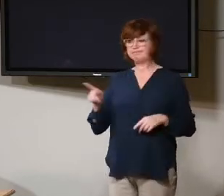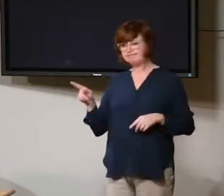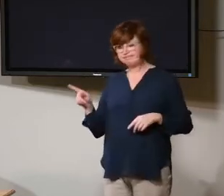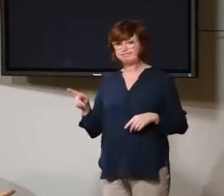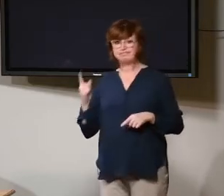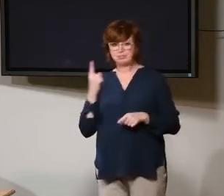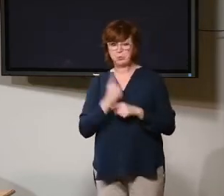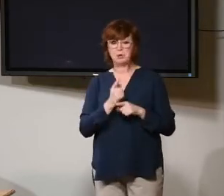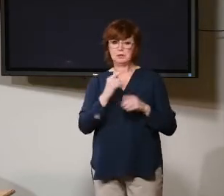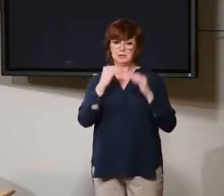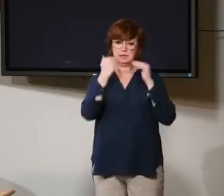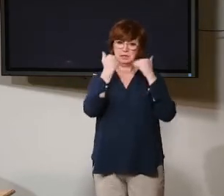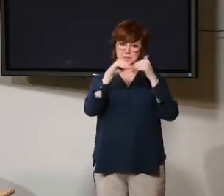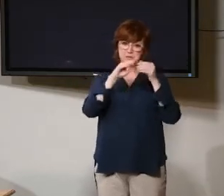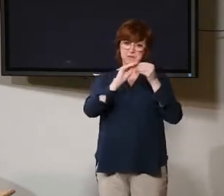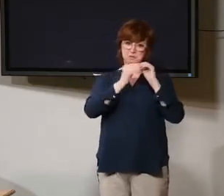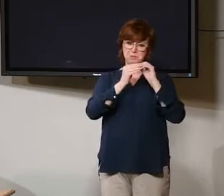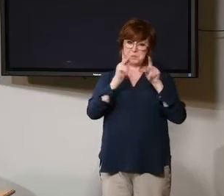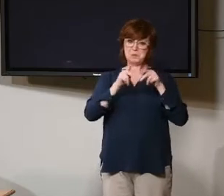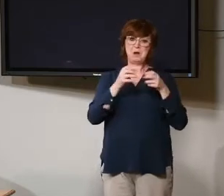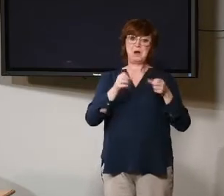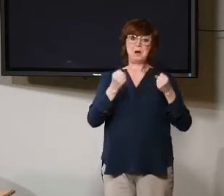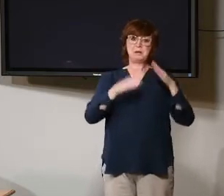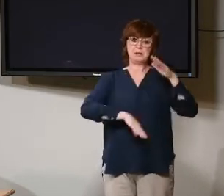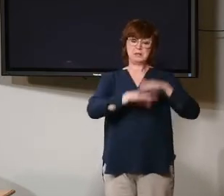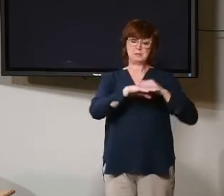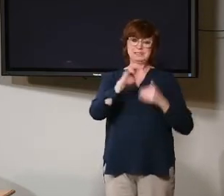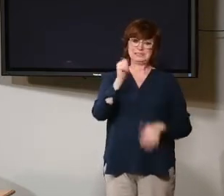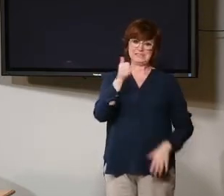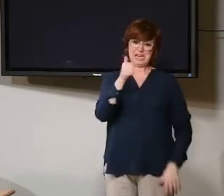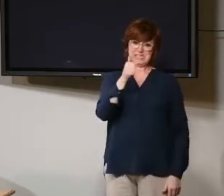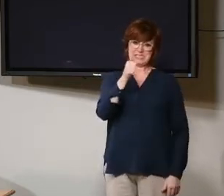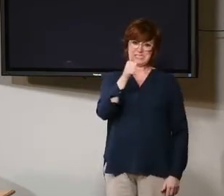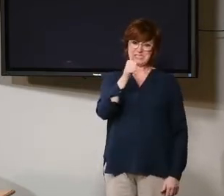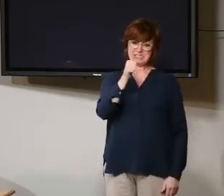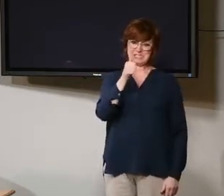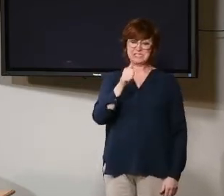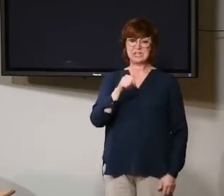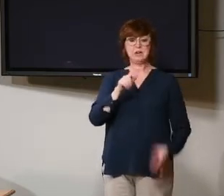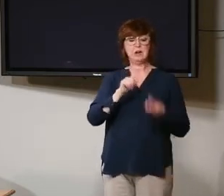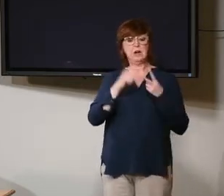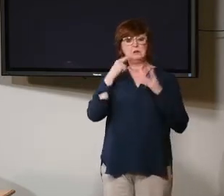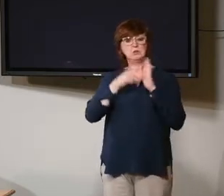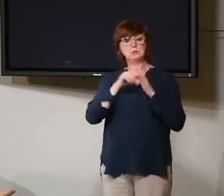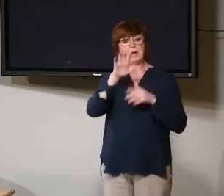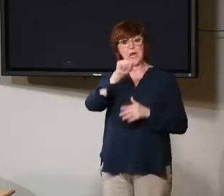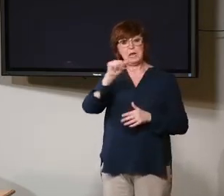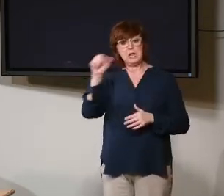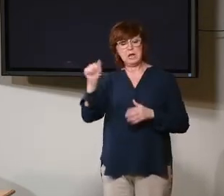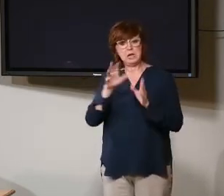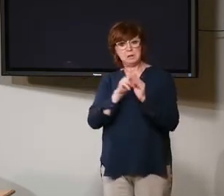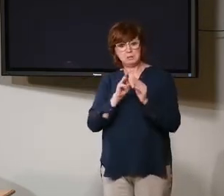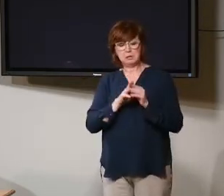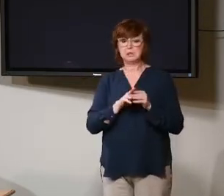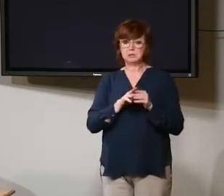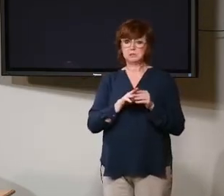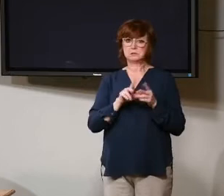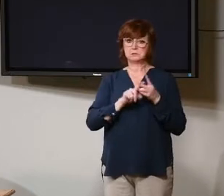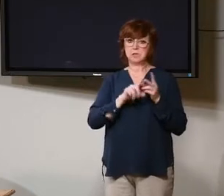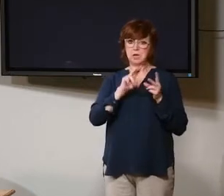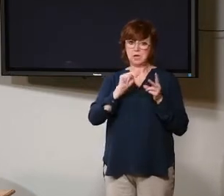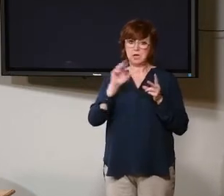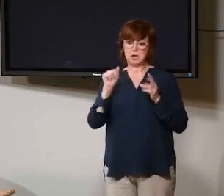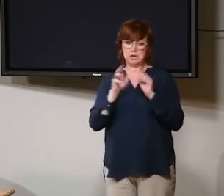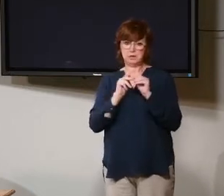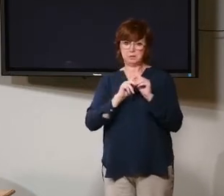limit at 10 people. With respect to AA meetings, and we all have friends and loved ones that would attend